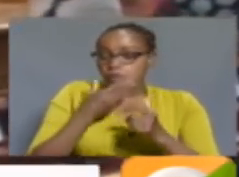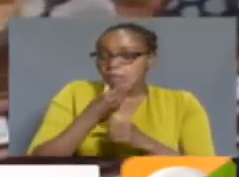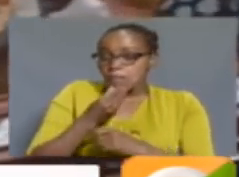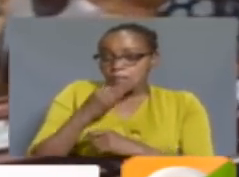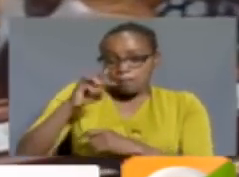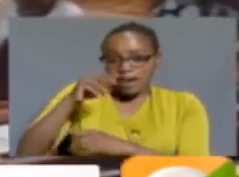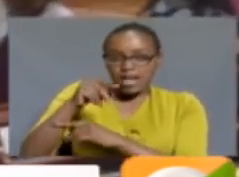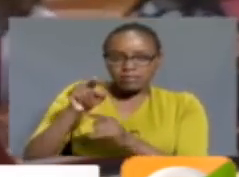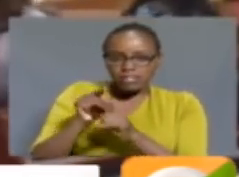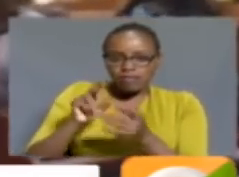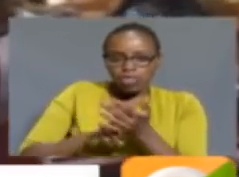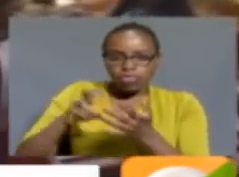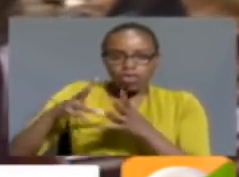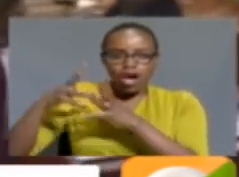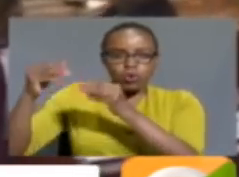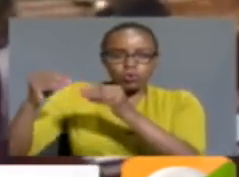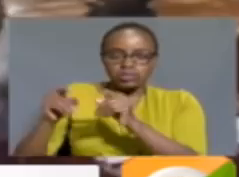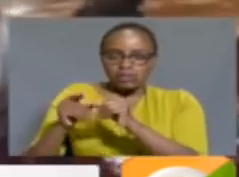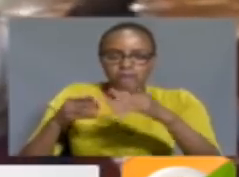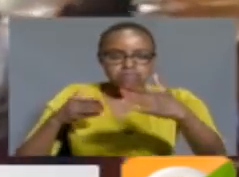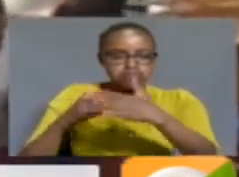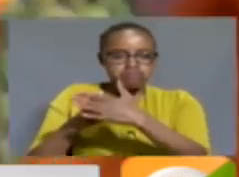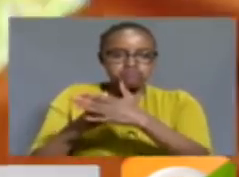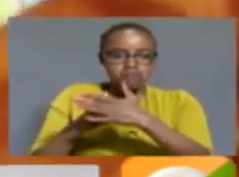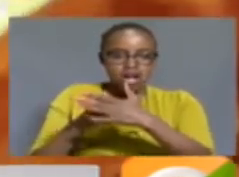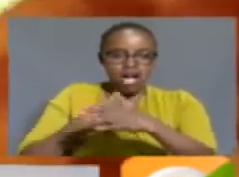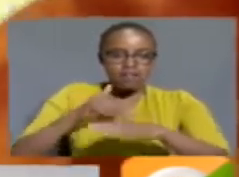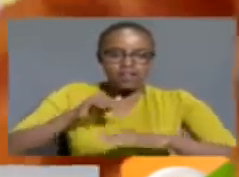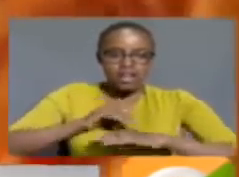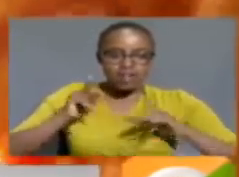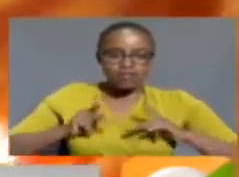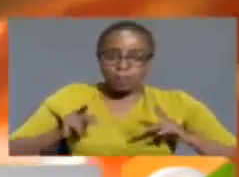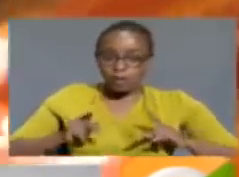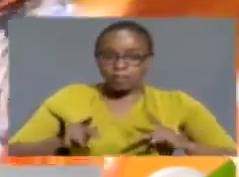legislators opting to step out and deny the bill quorum.